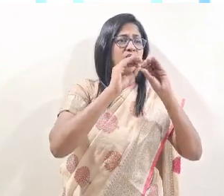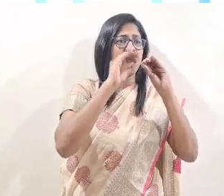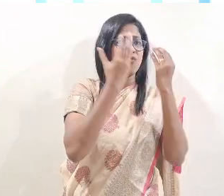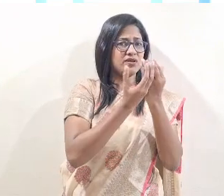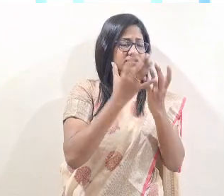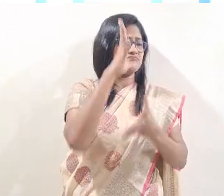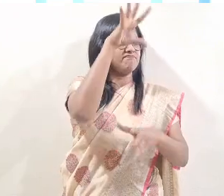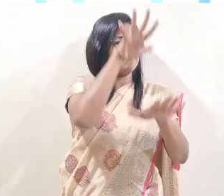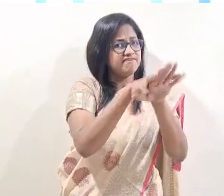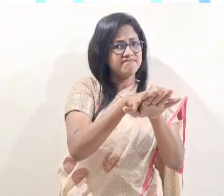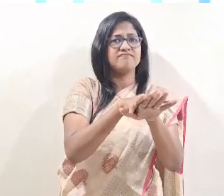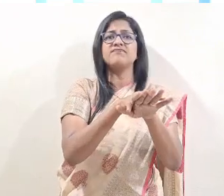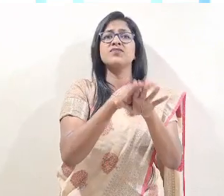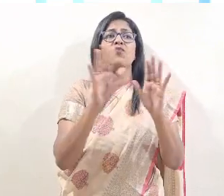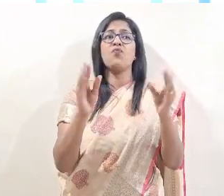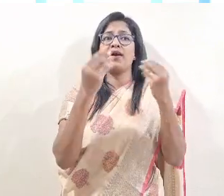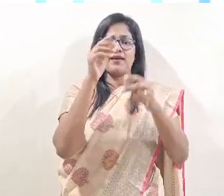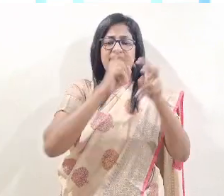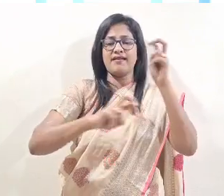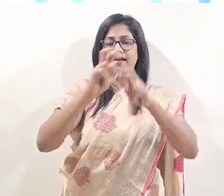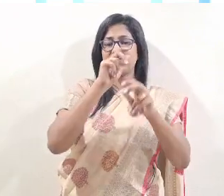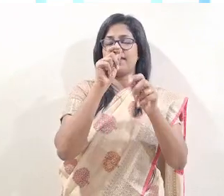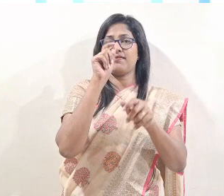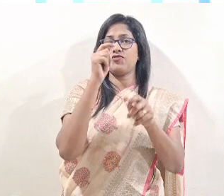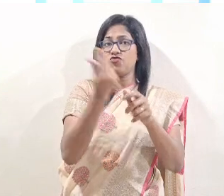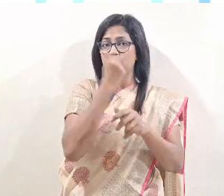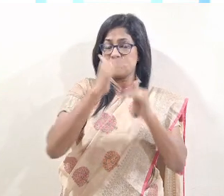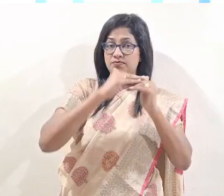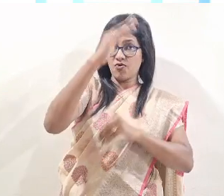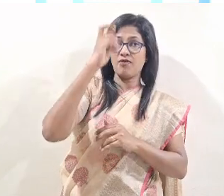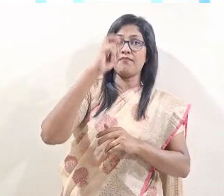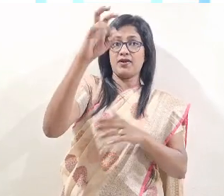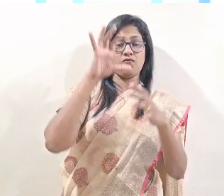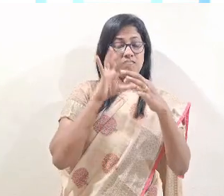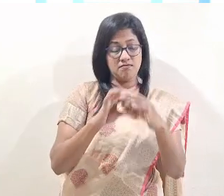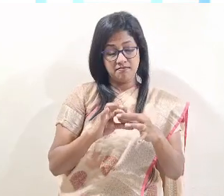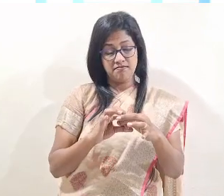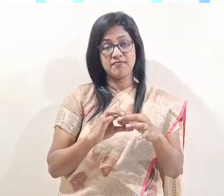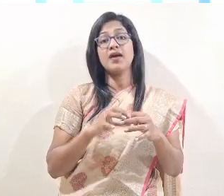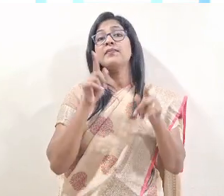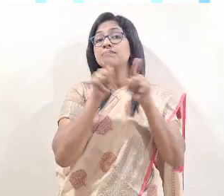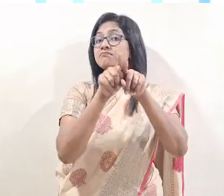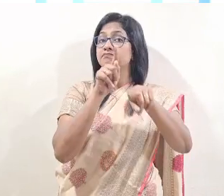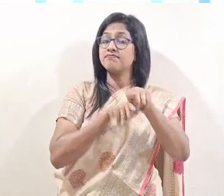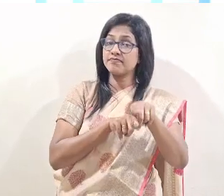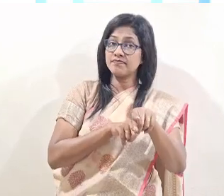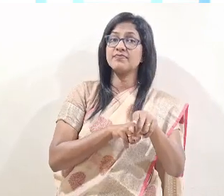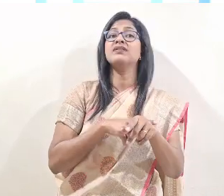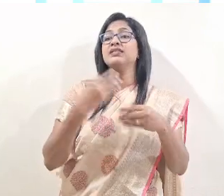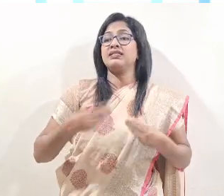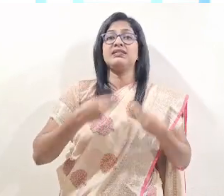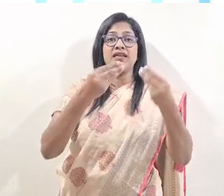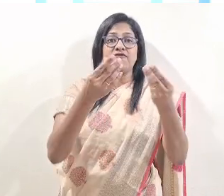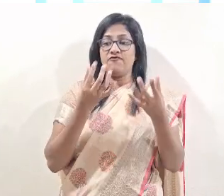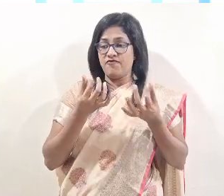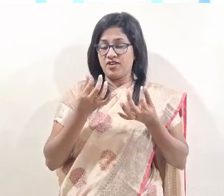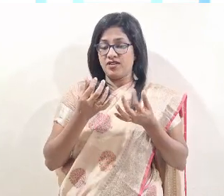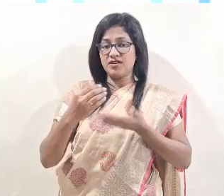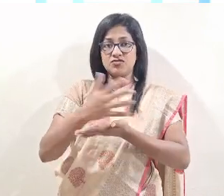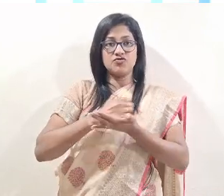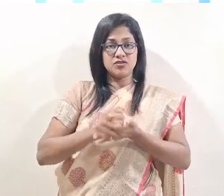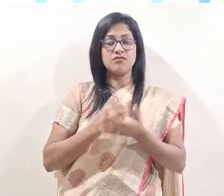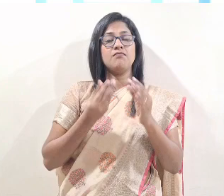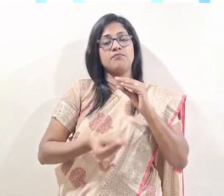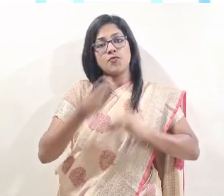to improve ridership numbers for metros and for the others, but at the same time, it makes you financially more